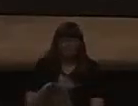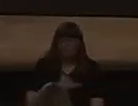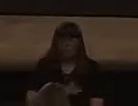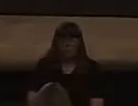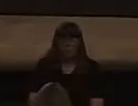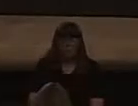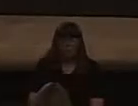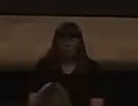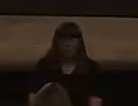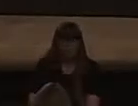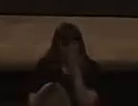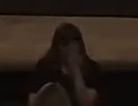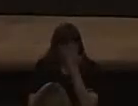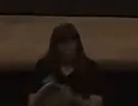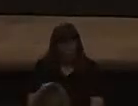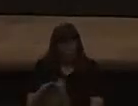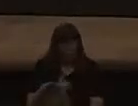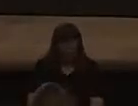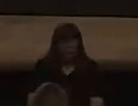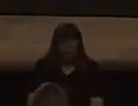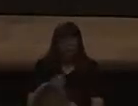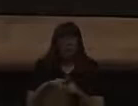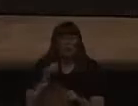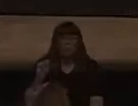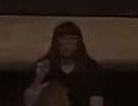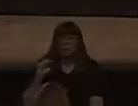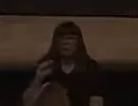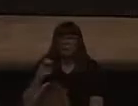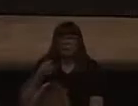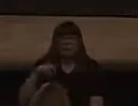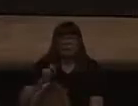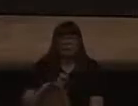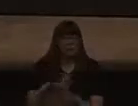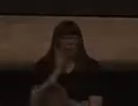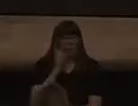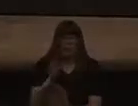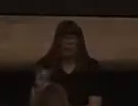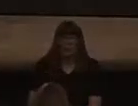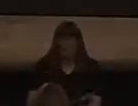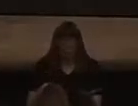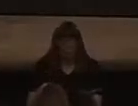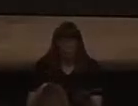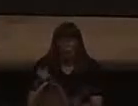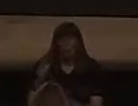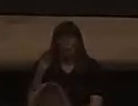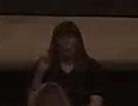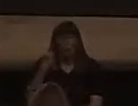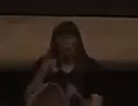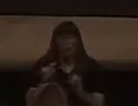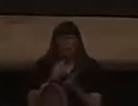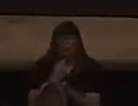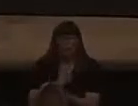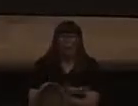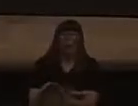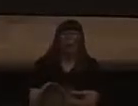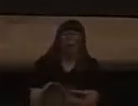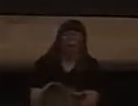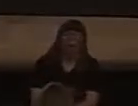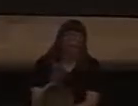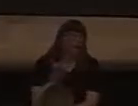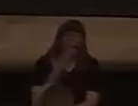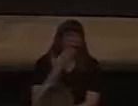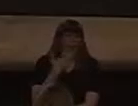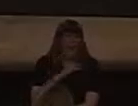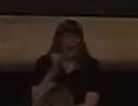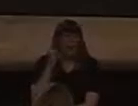Their steps can be very difficult to see, and people at one of the discussion groups or one of the focus groups said, it's especially bad. It's one thing